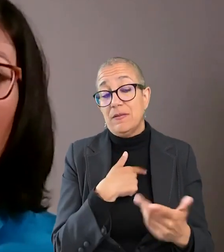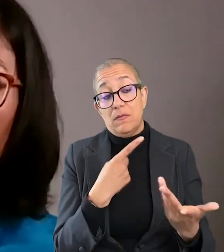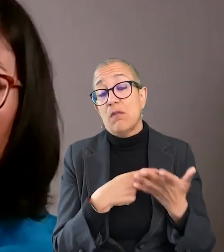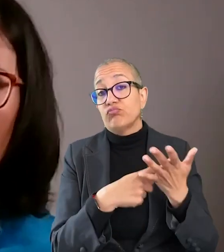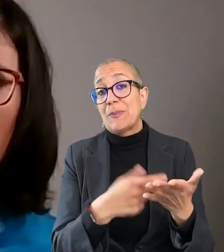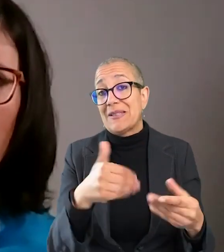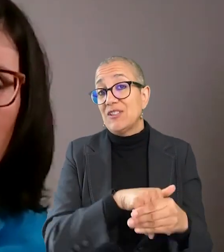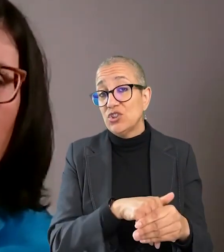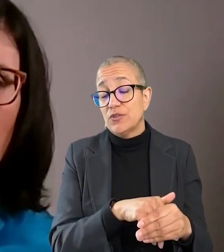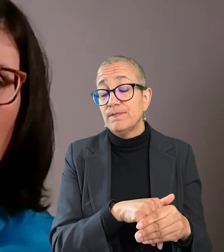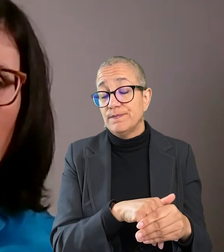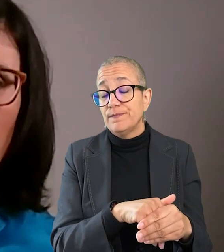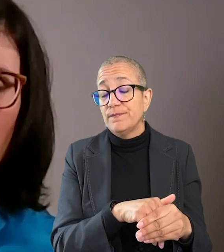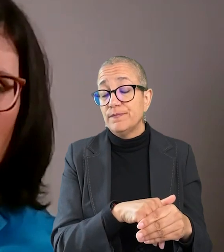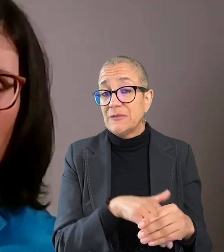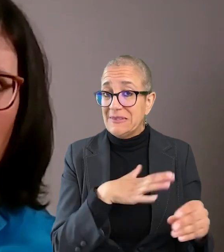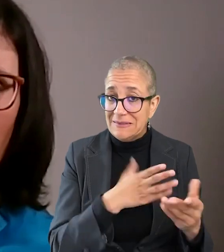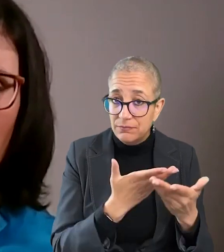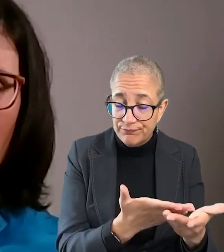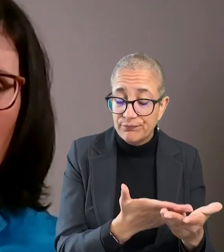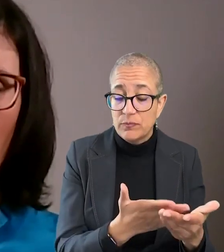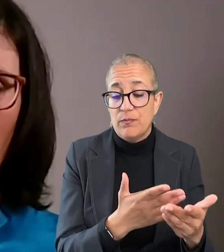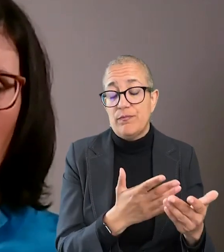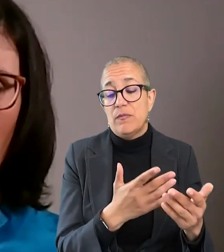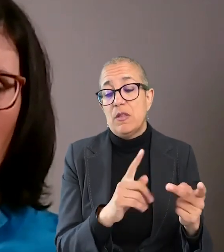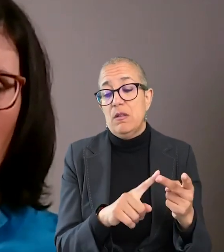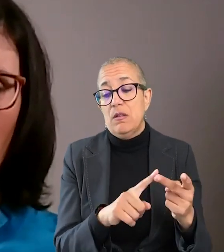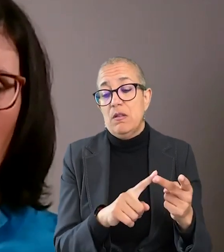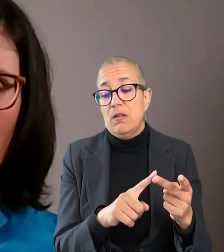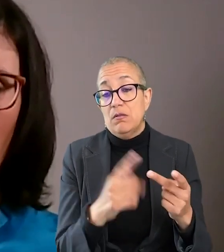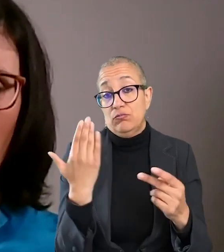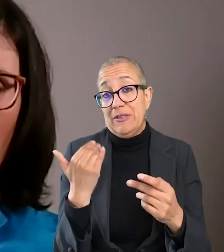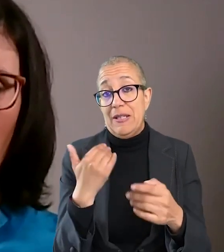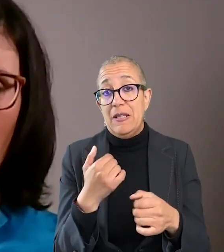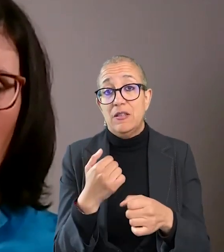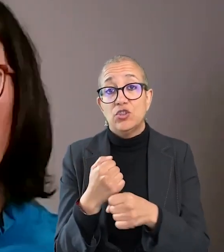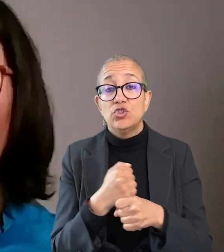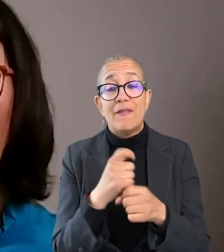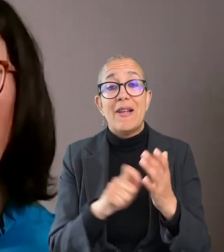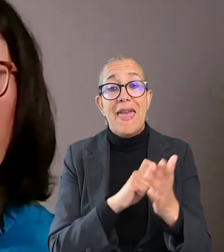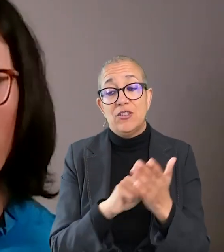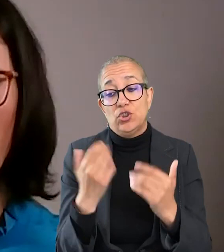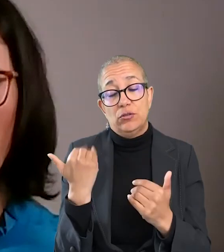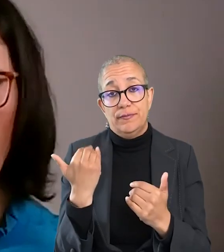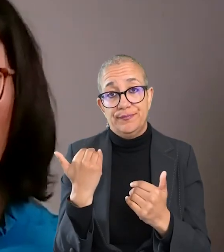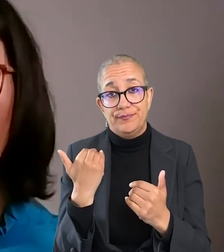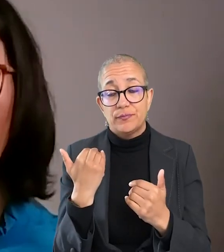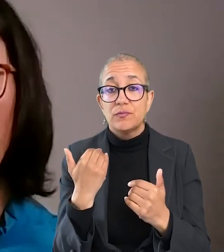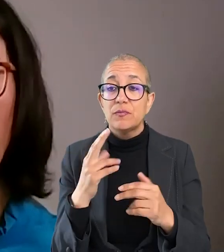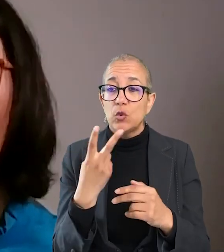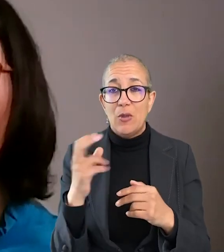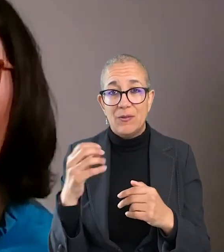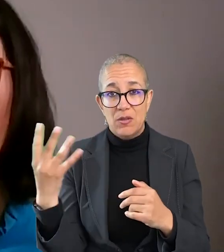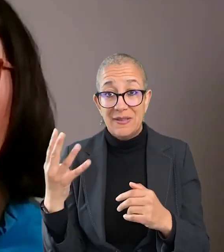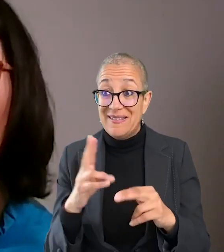it. More recently, in the 2019 general election, and this perhaps I hope speaks to who I am as a person. If I see a problem,